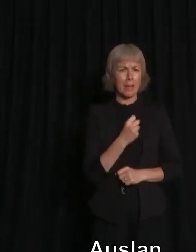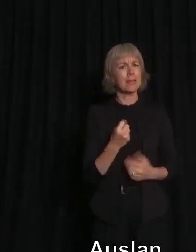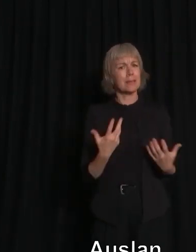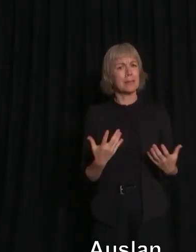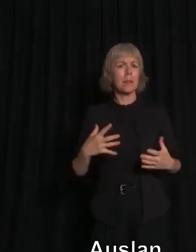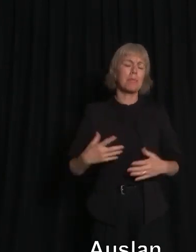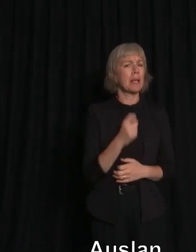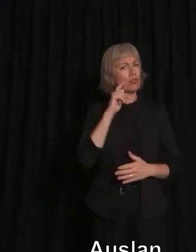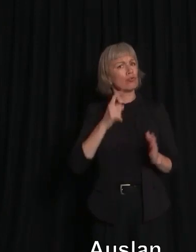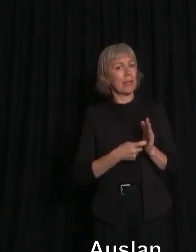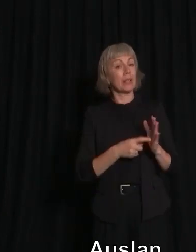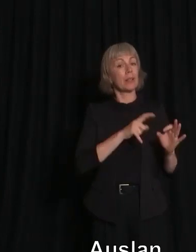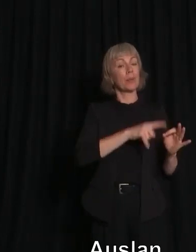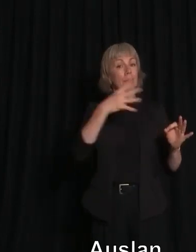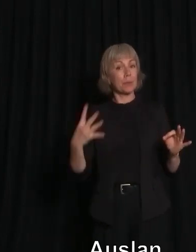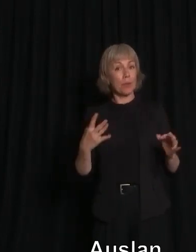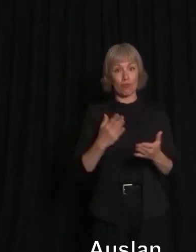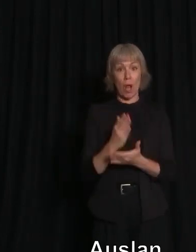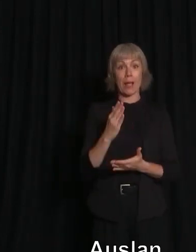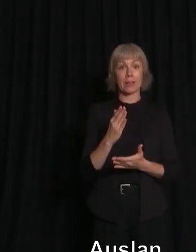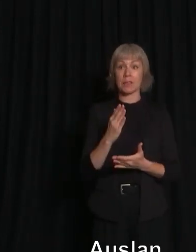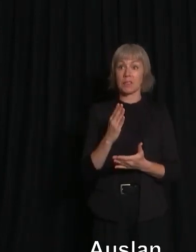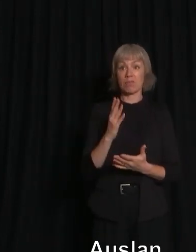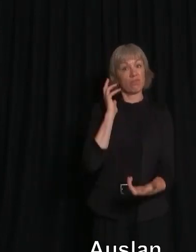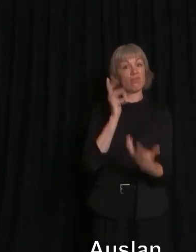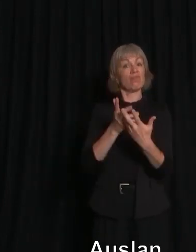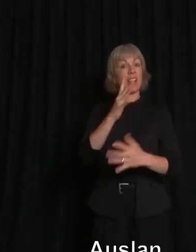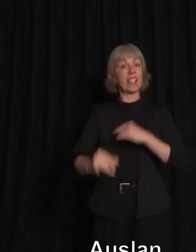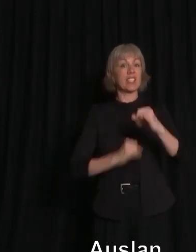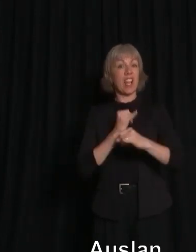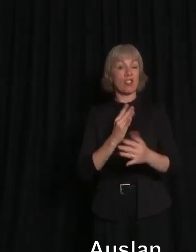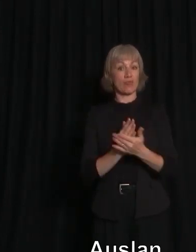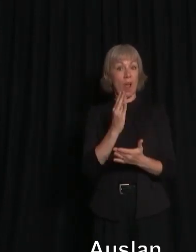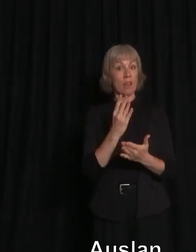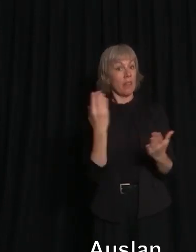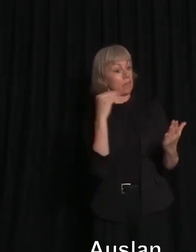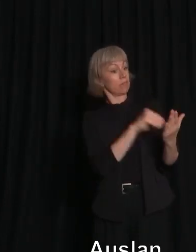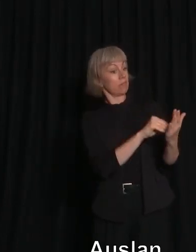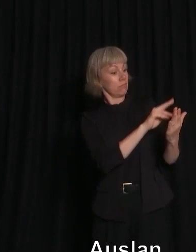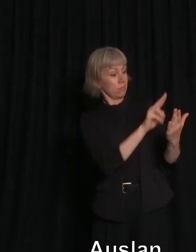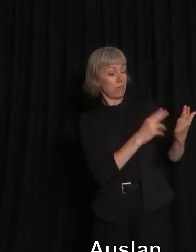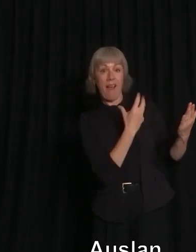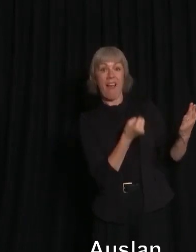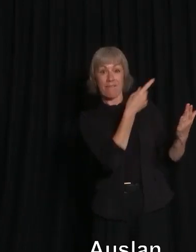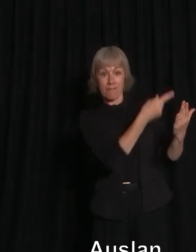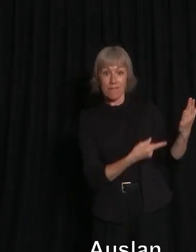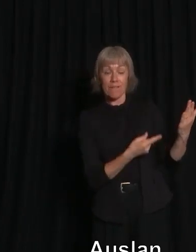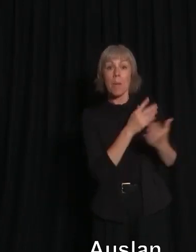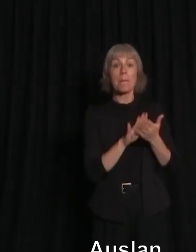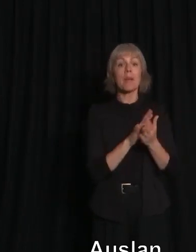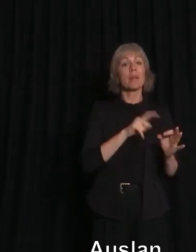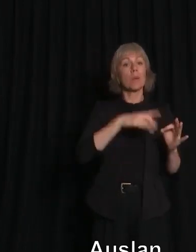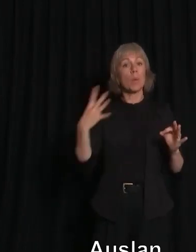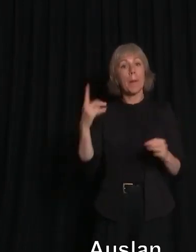that LGBT rights are international rights. They are recognized so that people from the